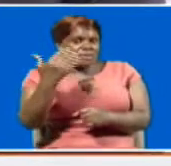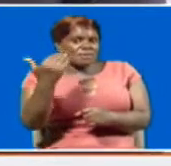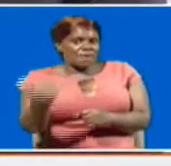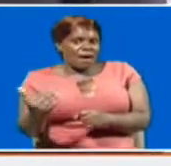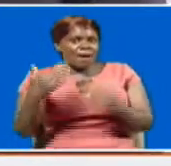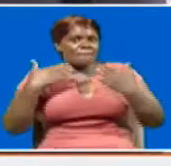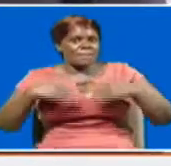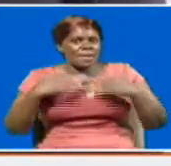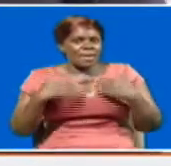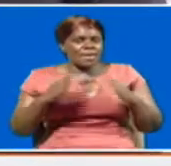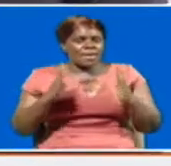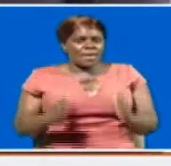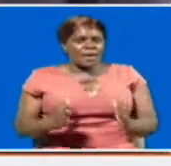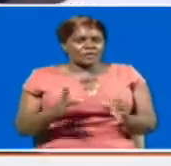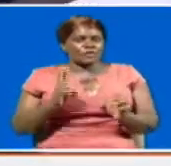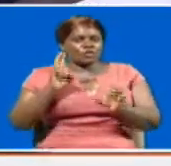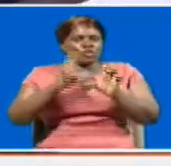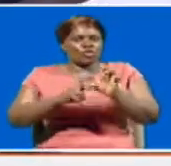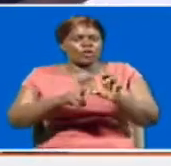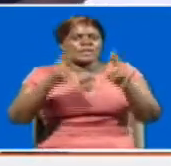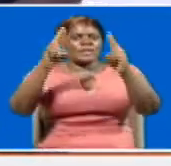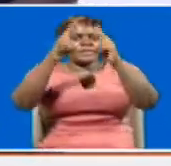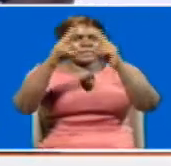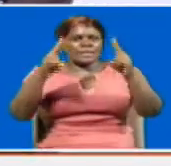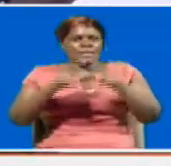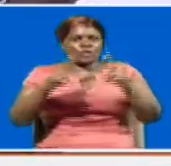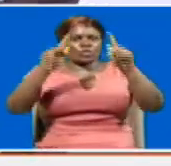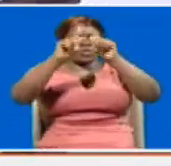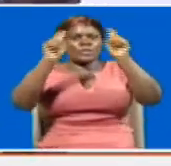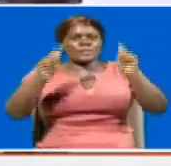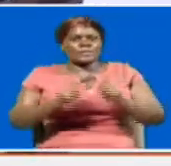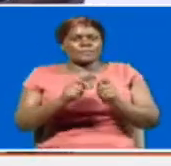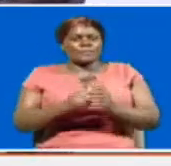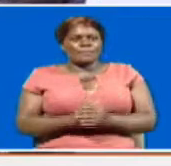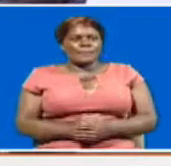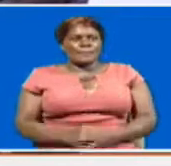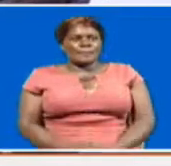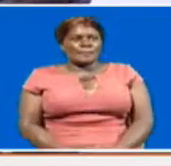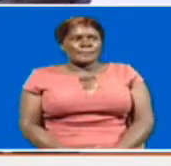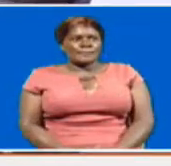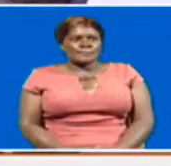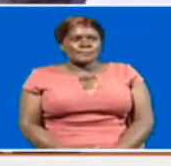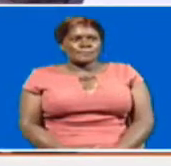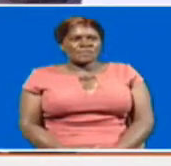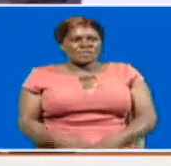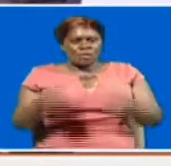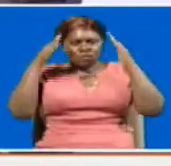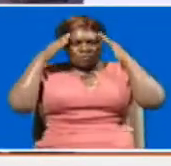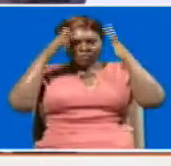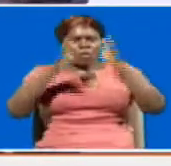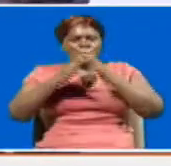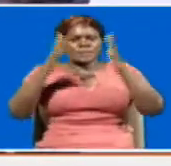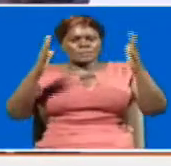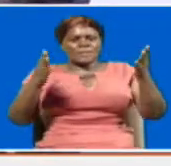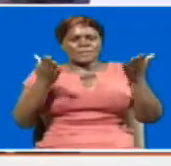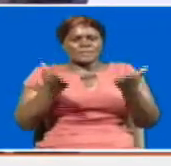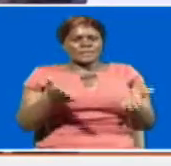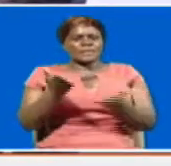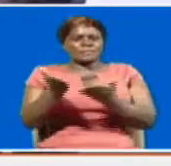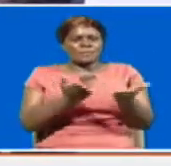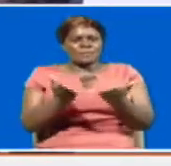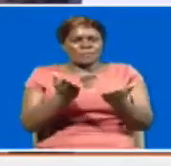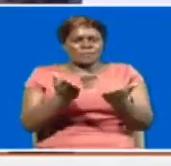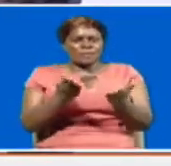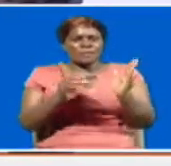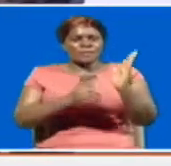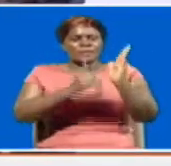young players playing in the national team and of course representing us at that top level. So our main focus for this particular seventh season was